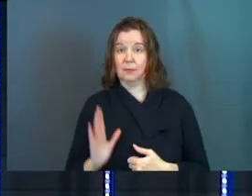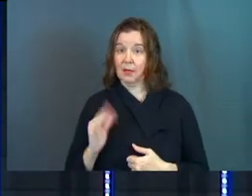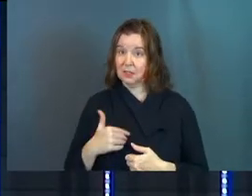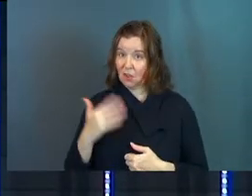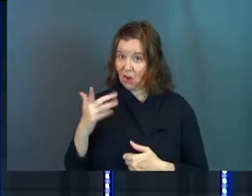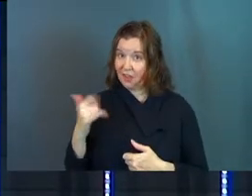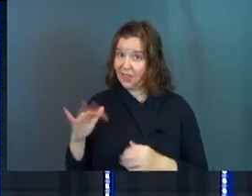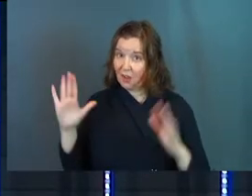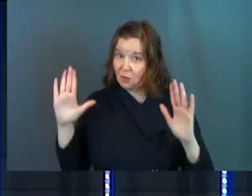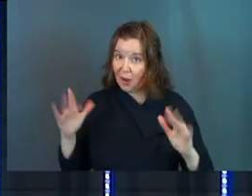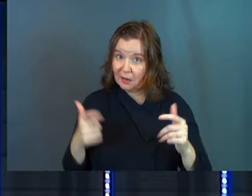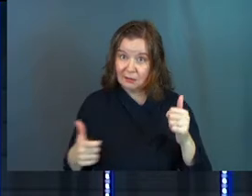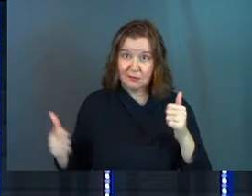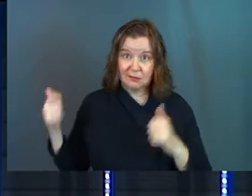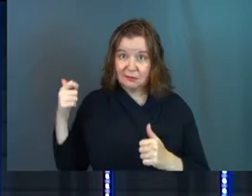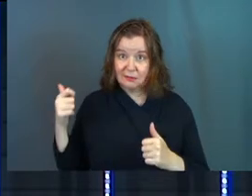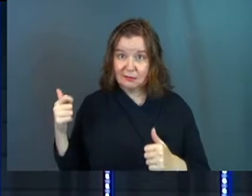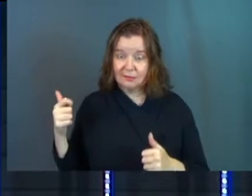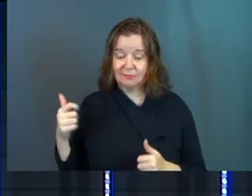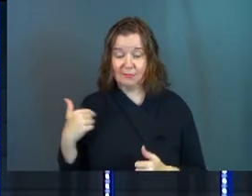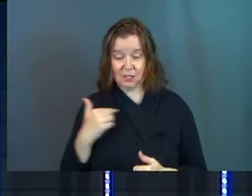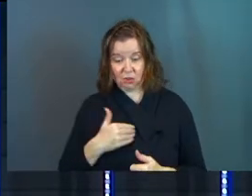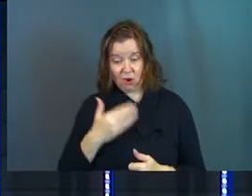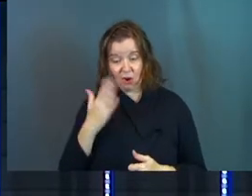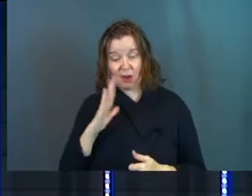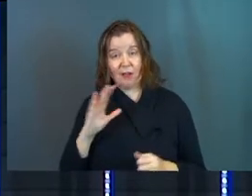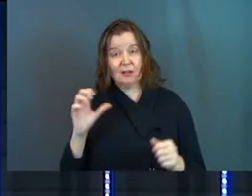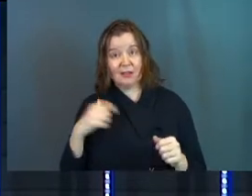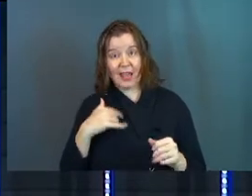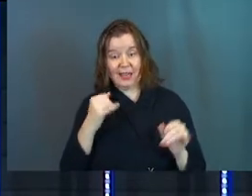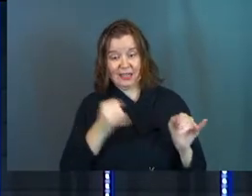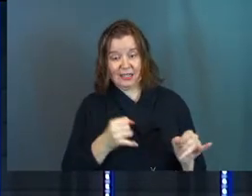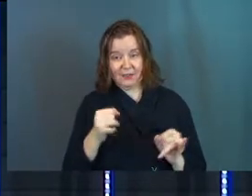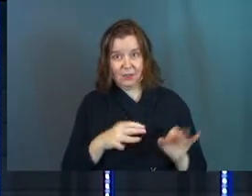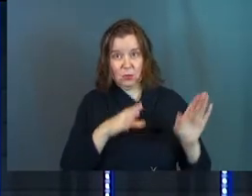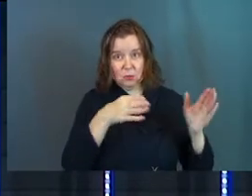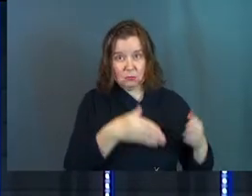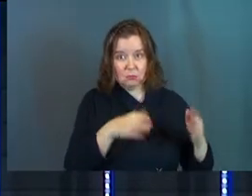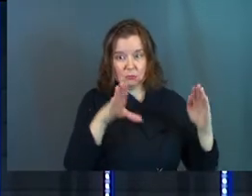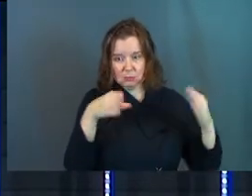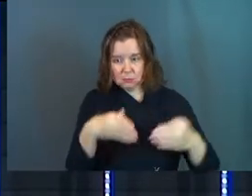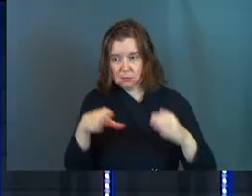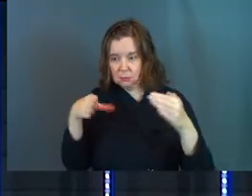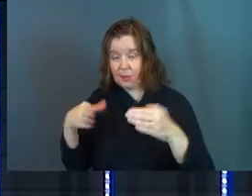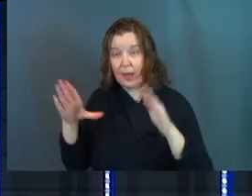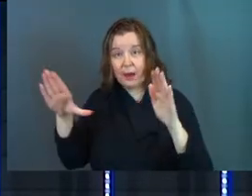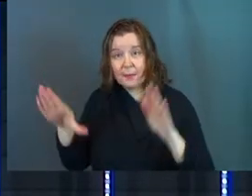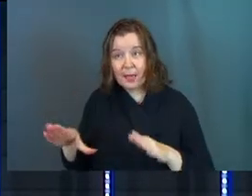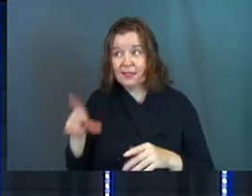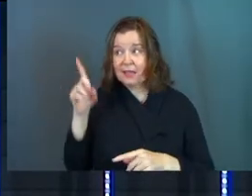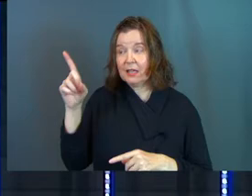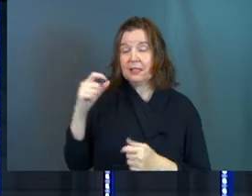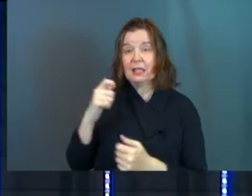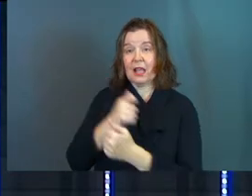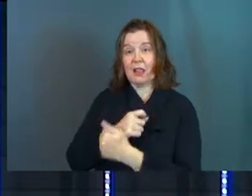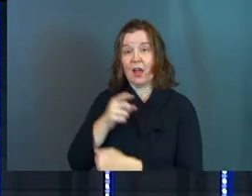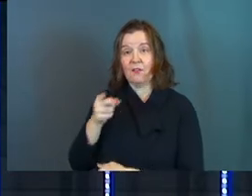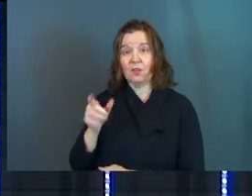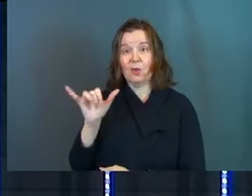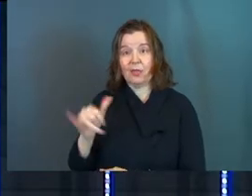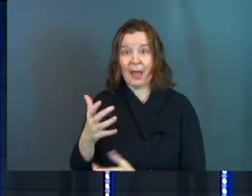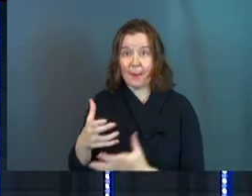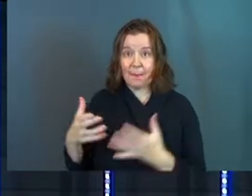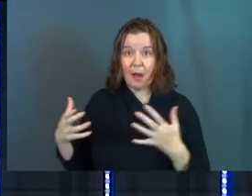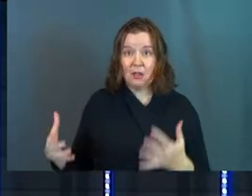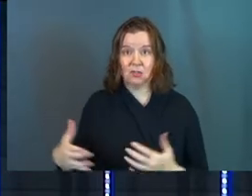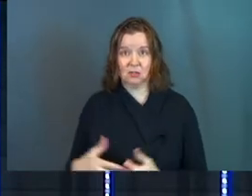Is our God that great? Is our God that individualistic and amazing? Does he love you